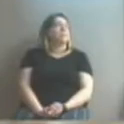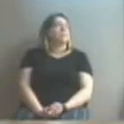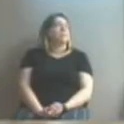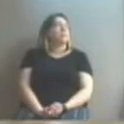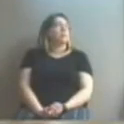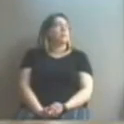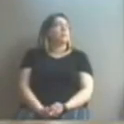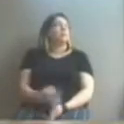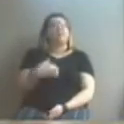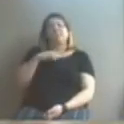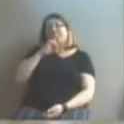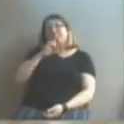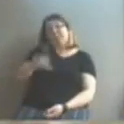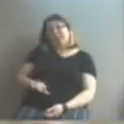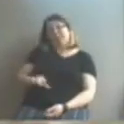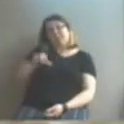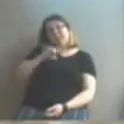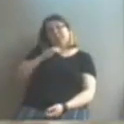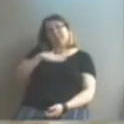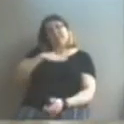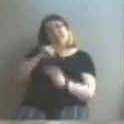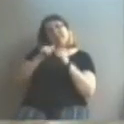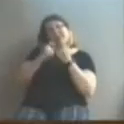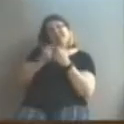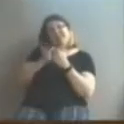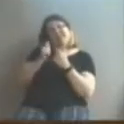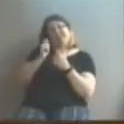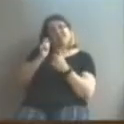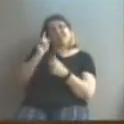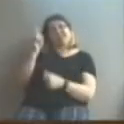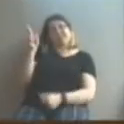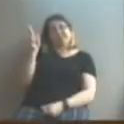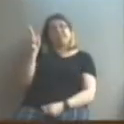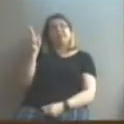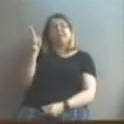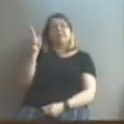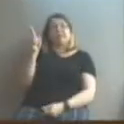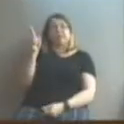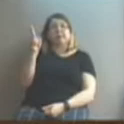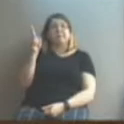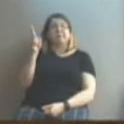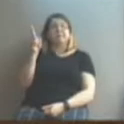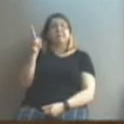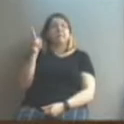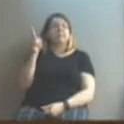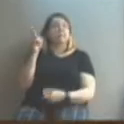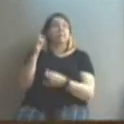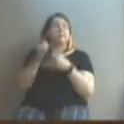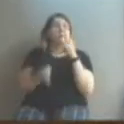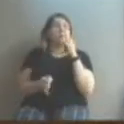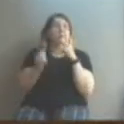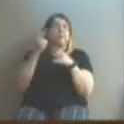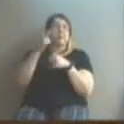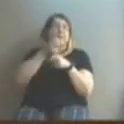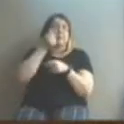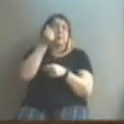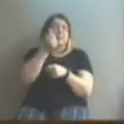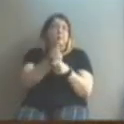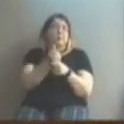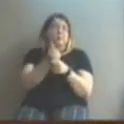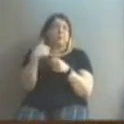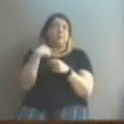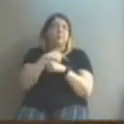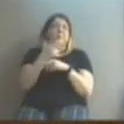I'm really proud of my team with this. In the last 3 years,